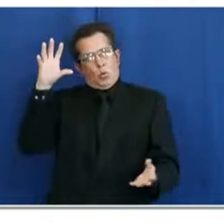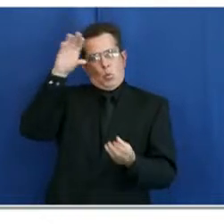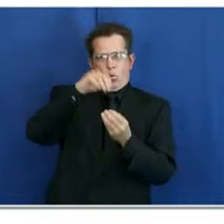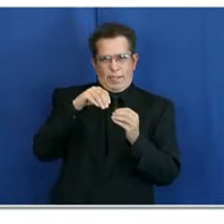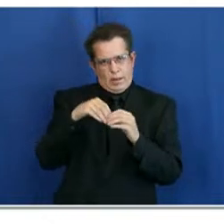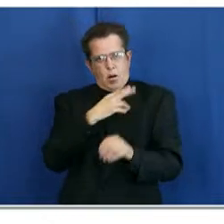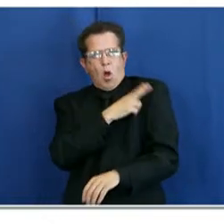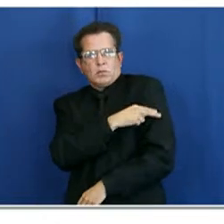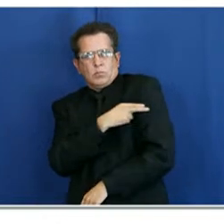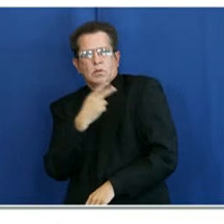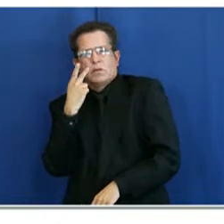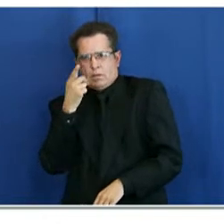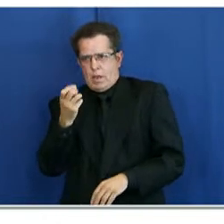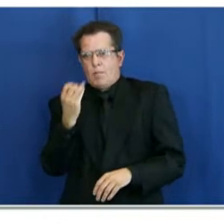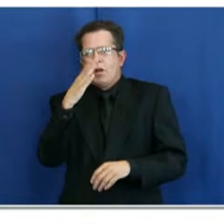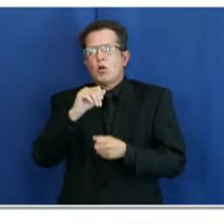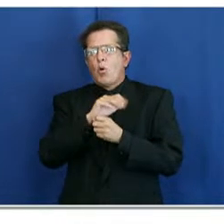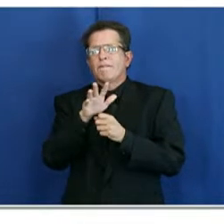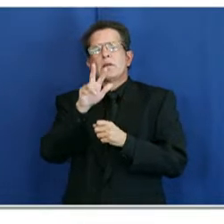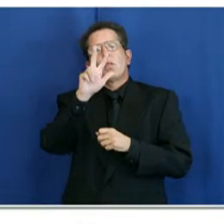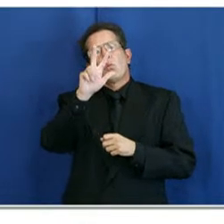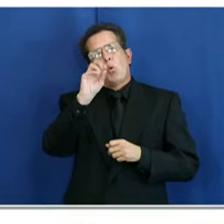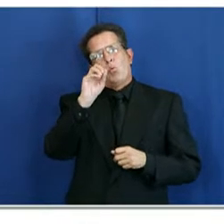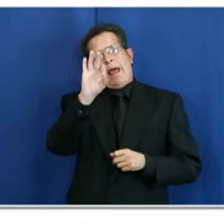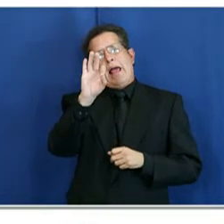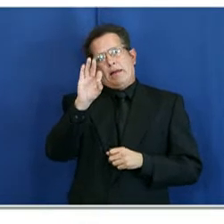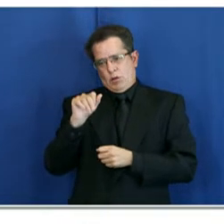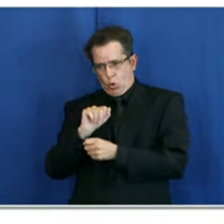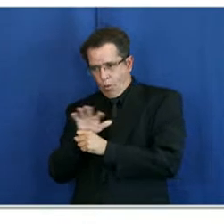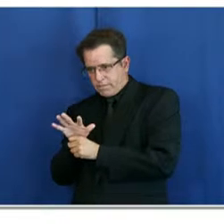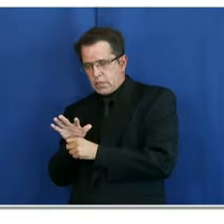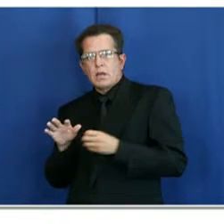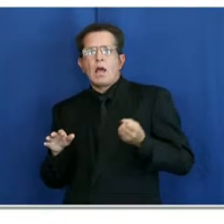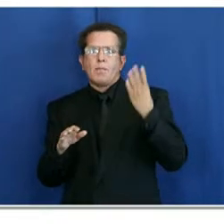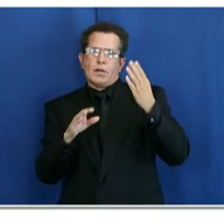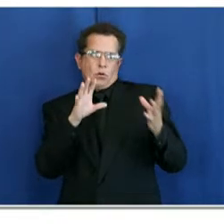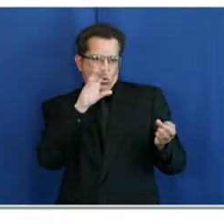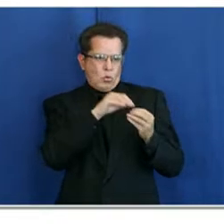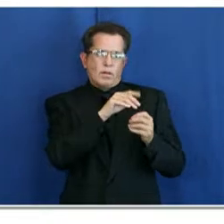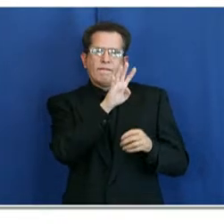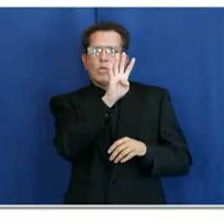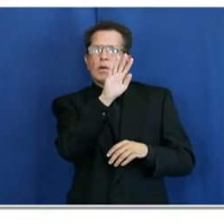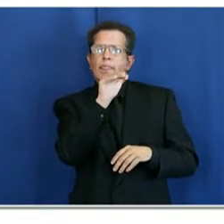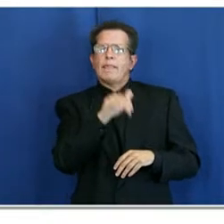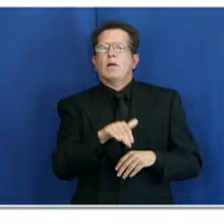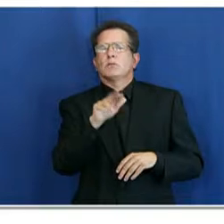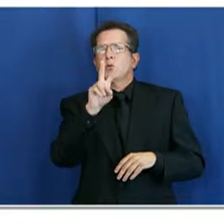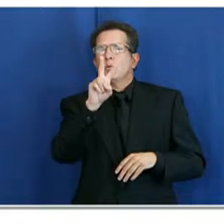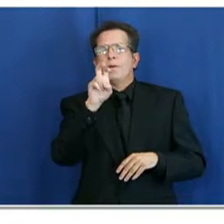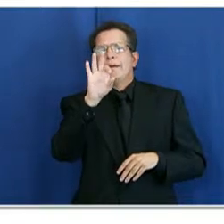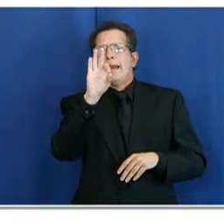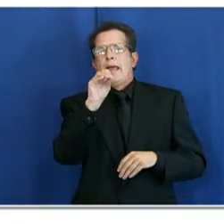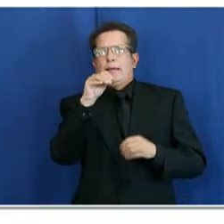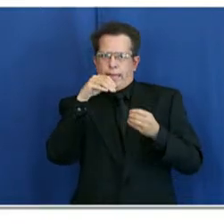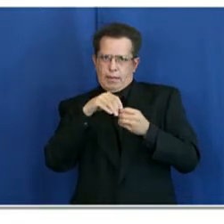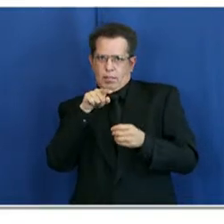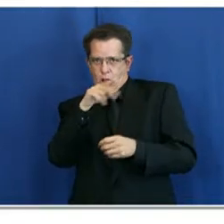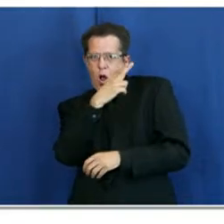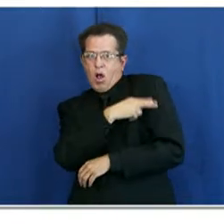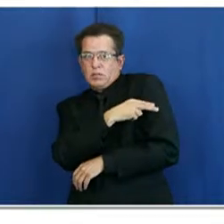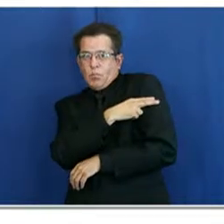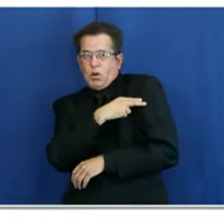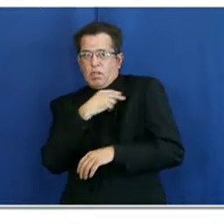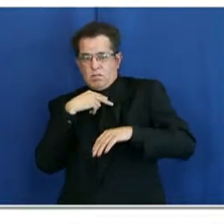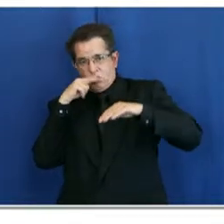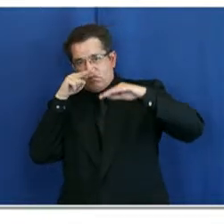total census, you see the COVID numbers there at the bottom, 309. Total hospital census today, 4,290. Again,